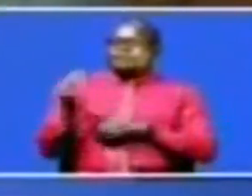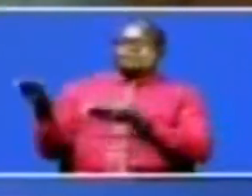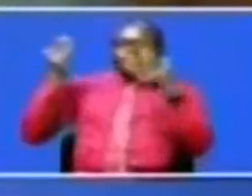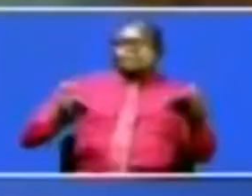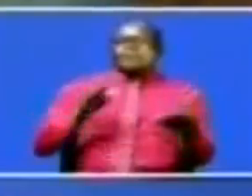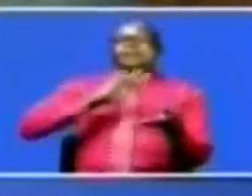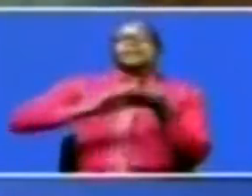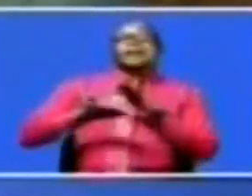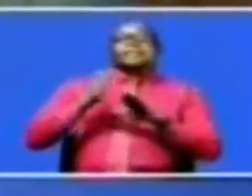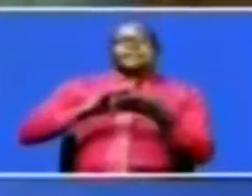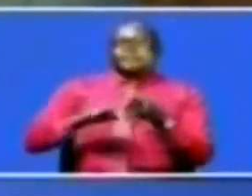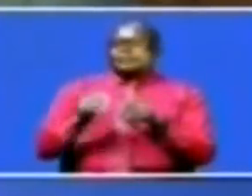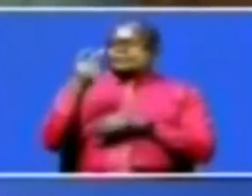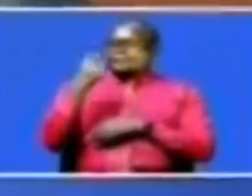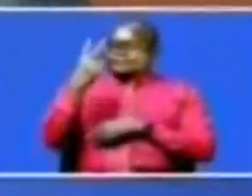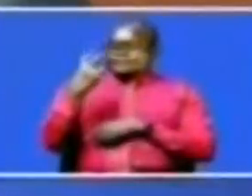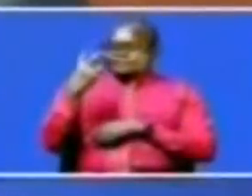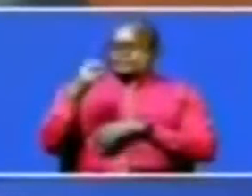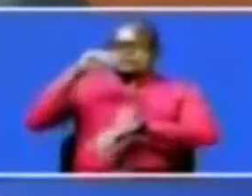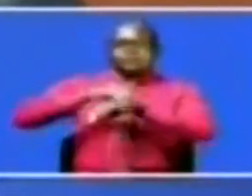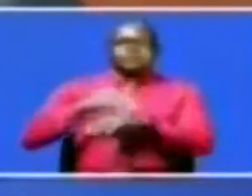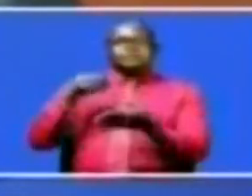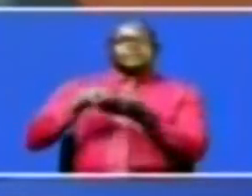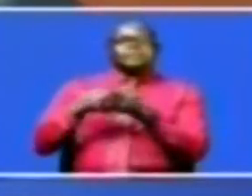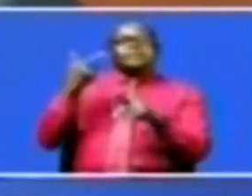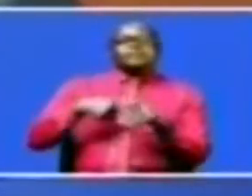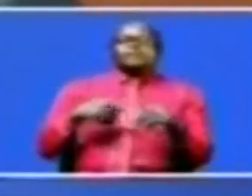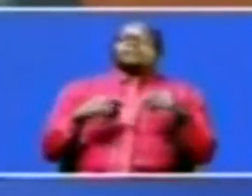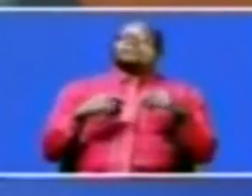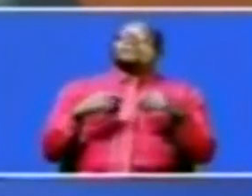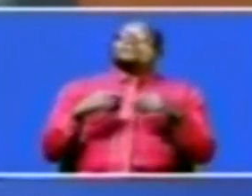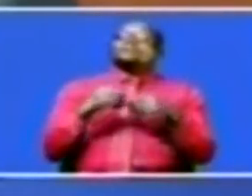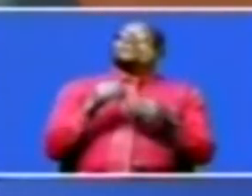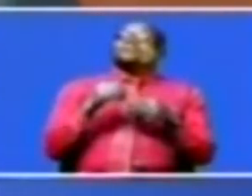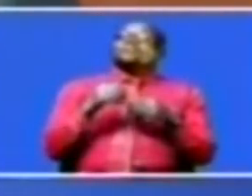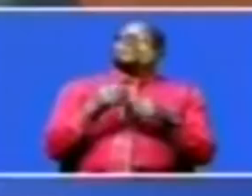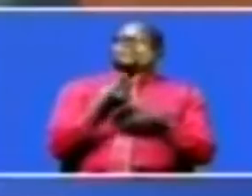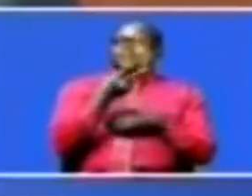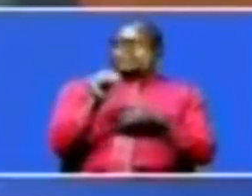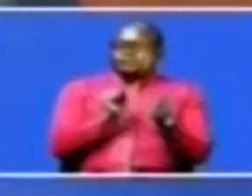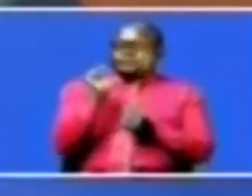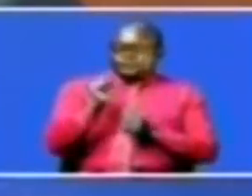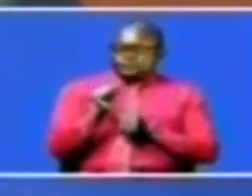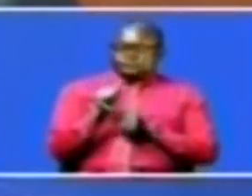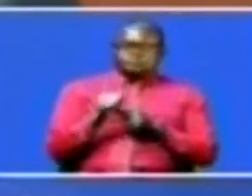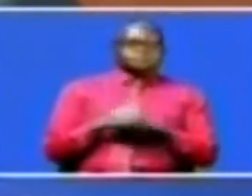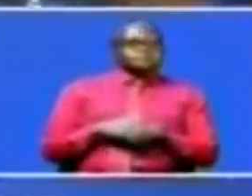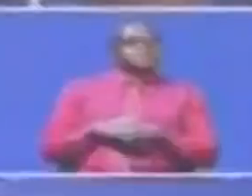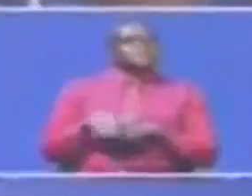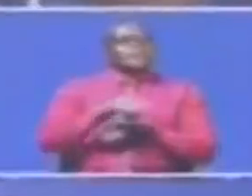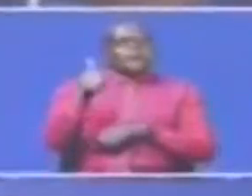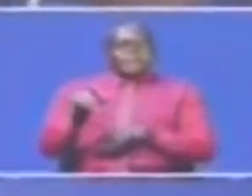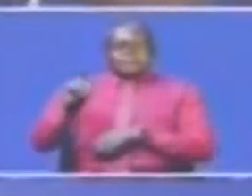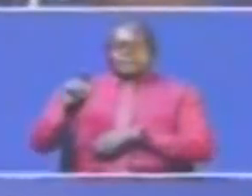supplying nothing. The suspects allegedly received the money between July 8th and November 20th, 2015. Yet, alongside